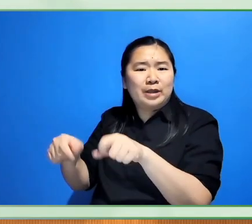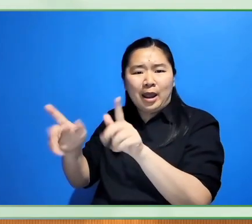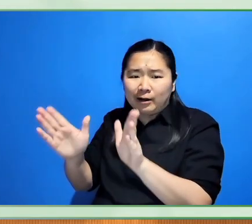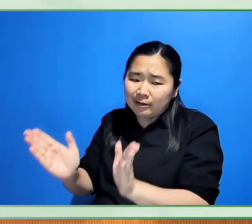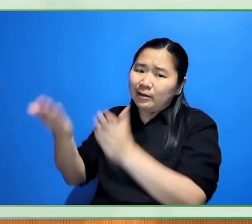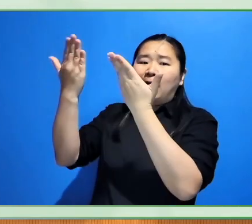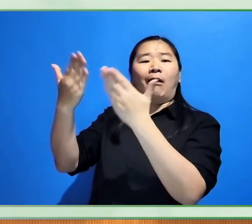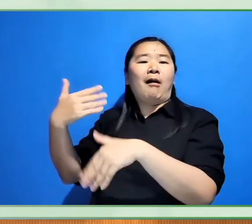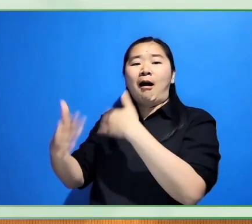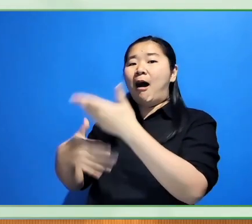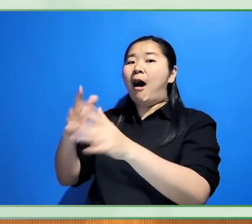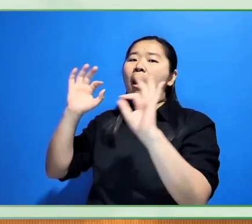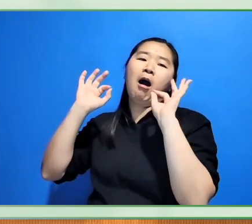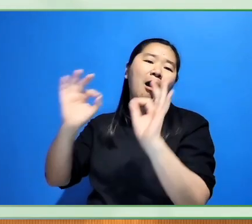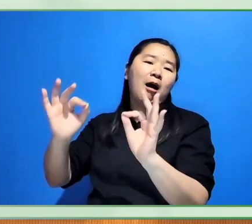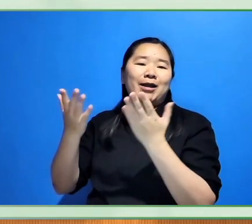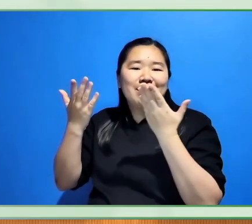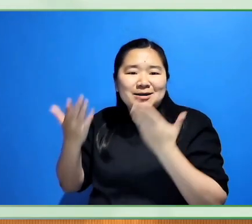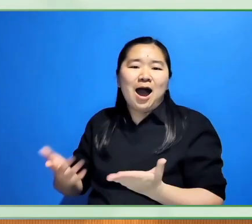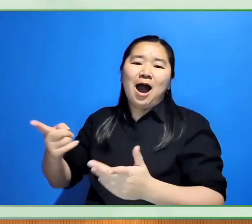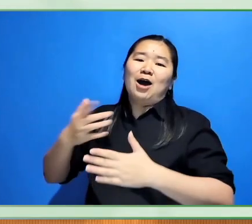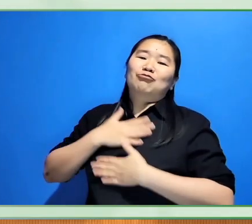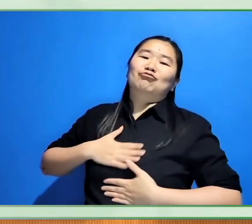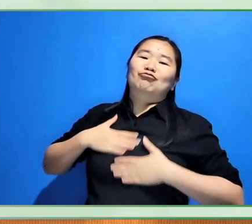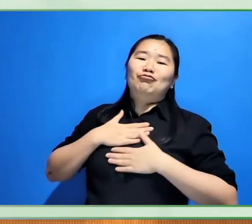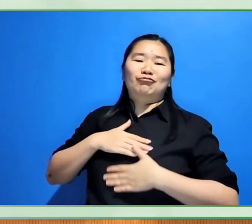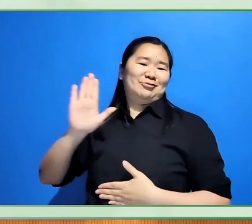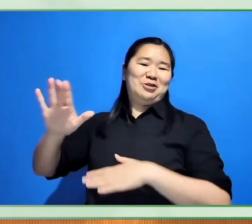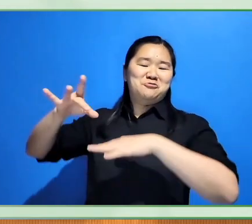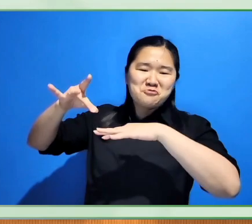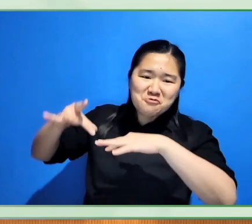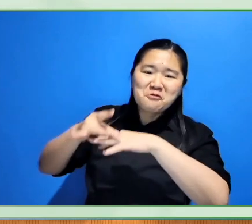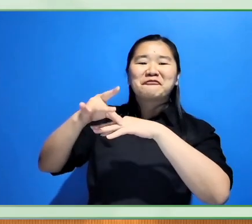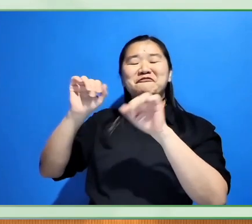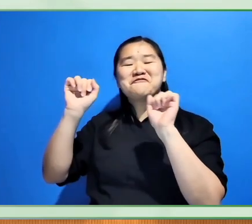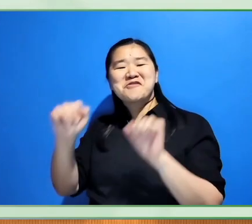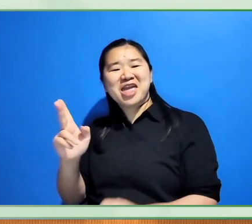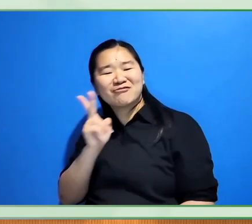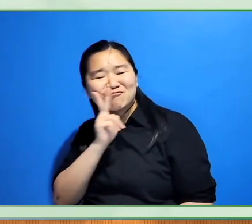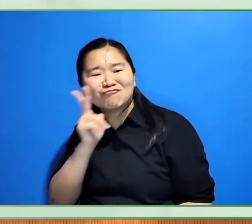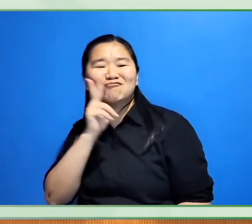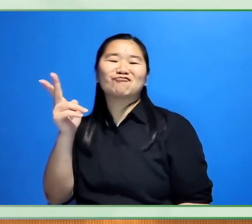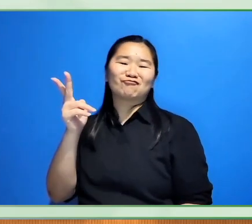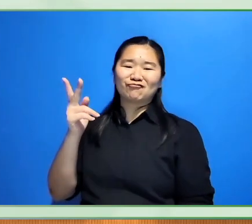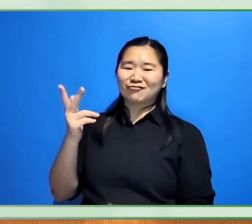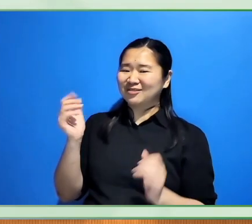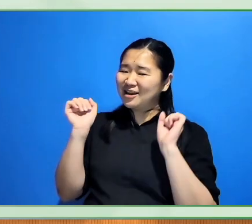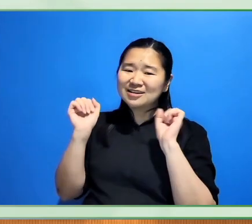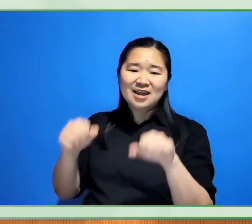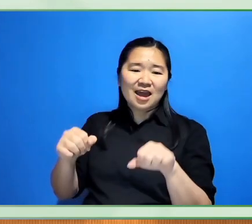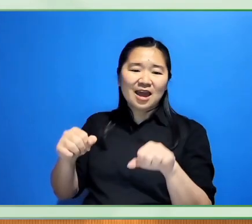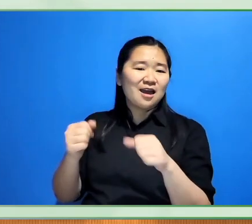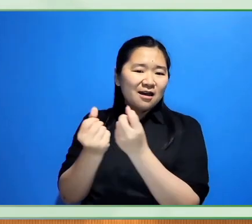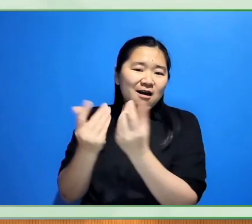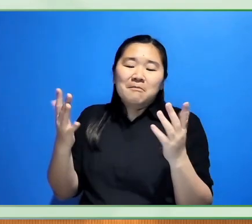of pride making someone's life better. And I guess this is what assistive technology is about. It's not about